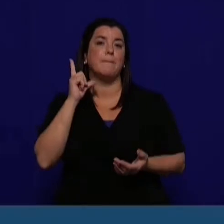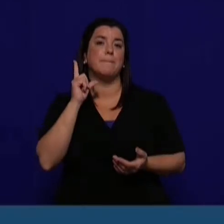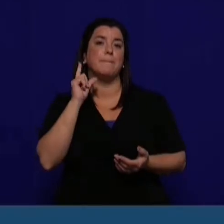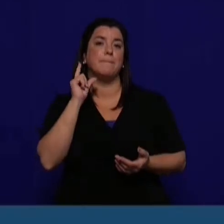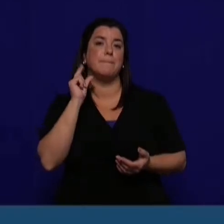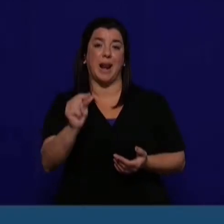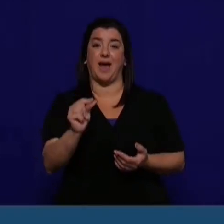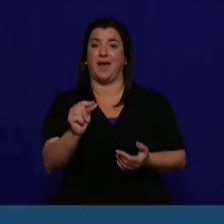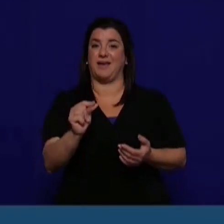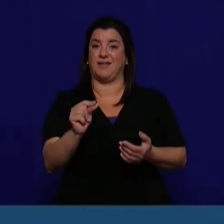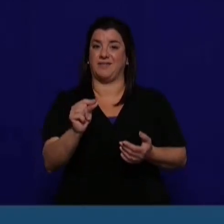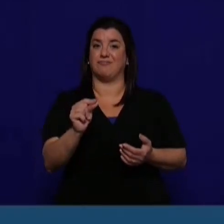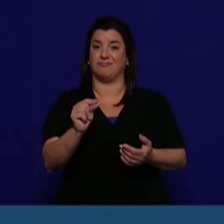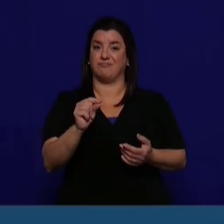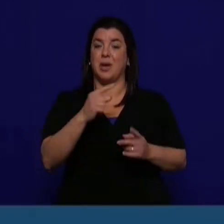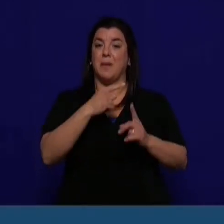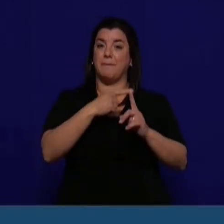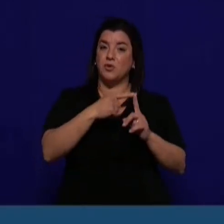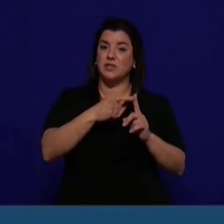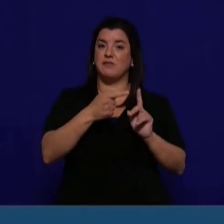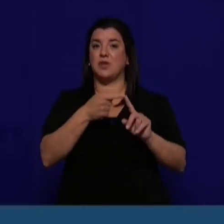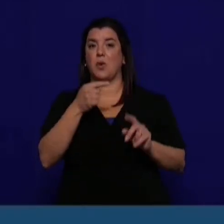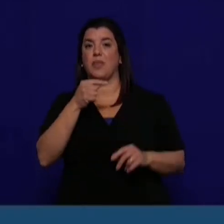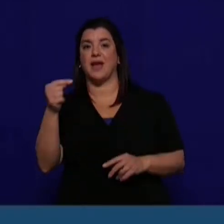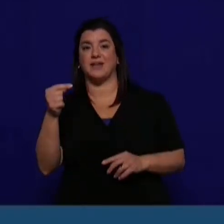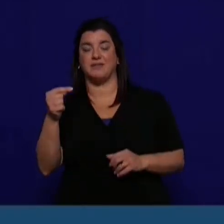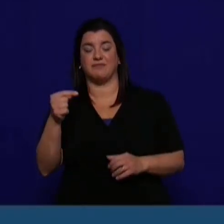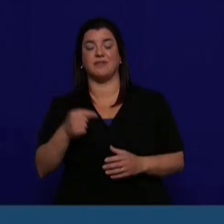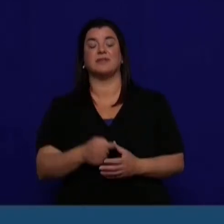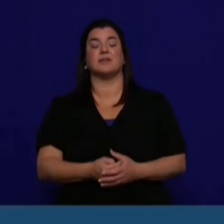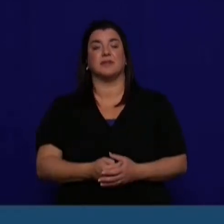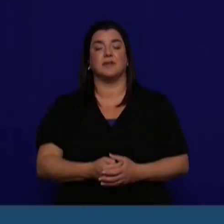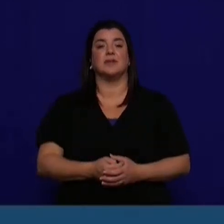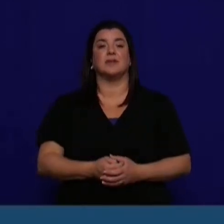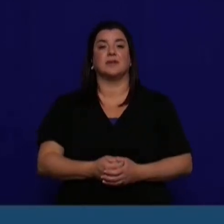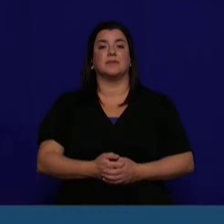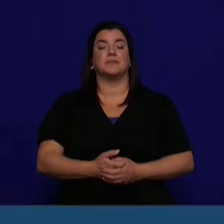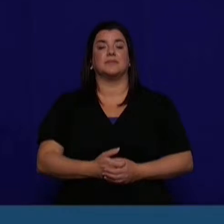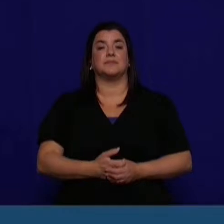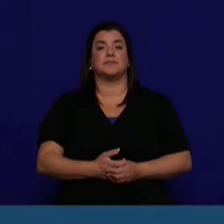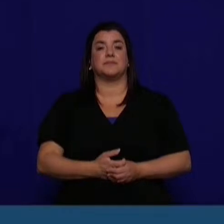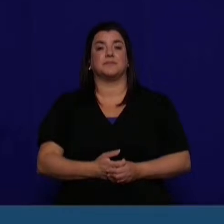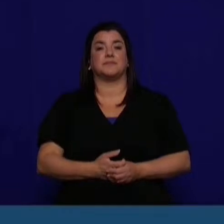naqsu anka l-ammont ta' każijiet pożittivi li joħorġu minn rapid tests ukoll naqsu.